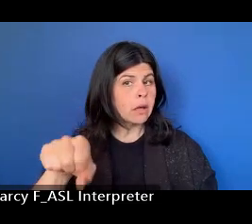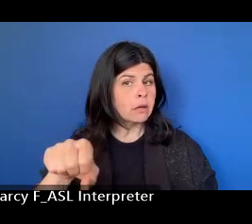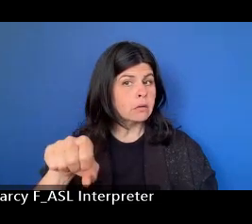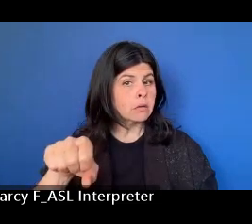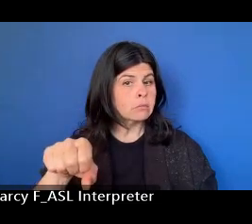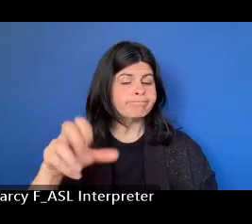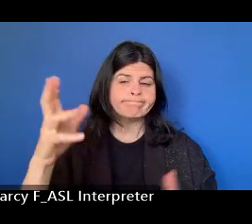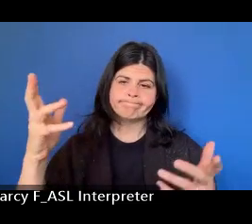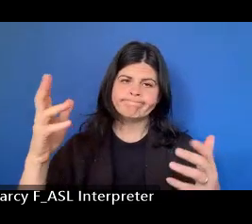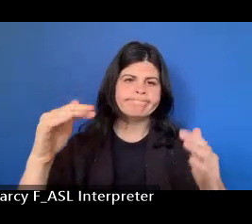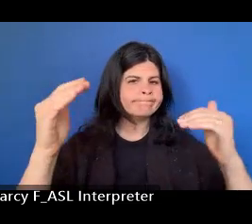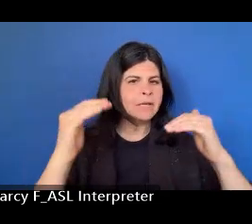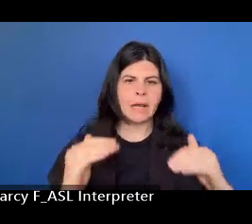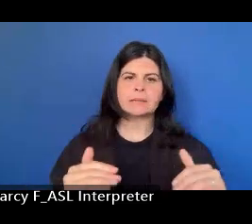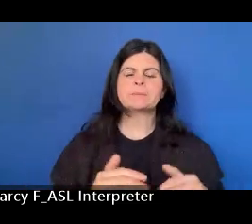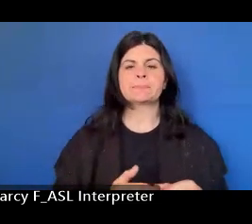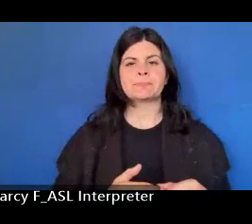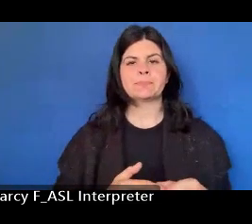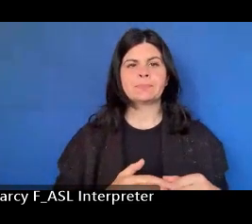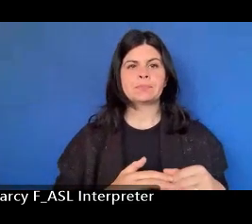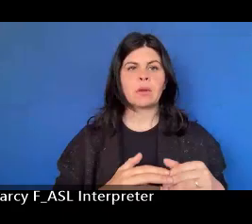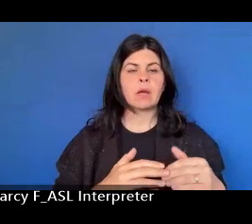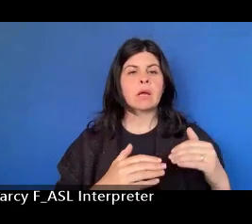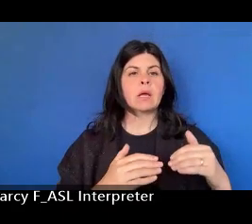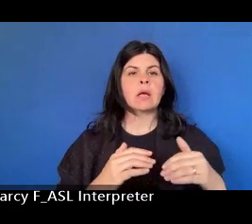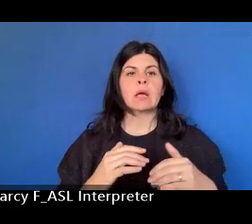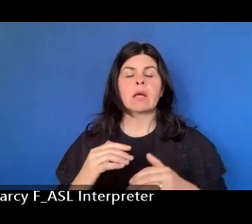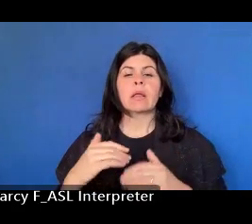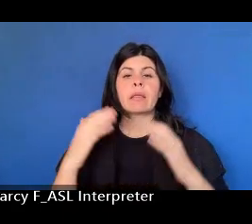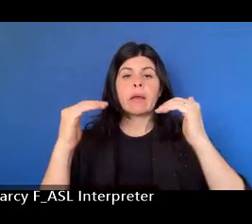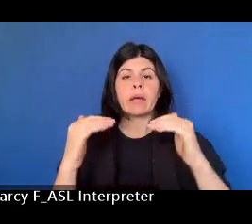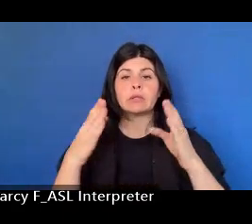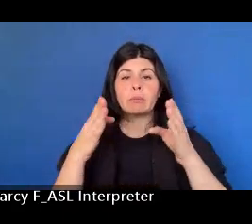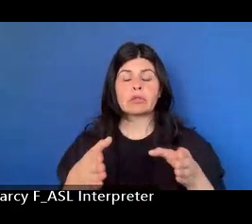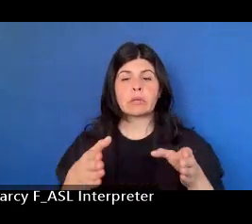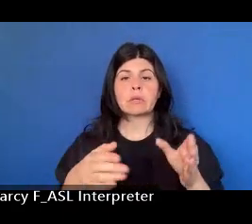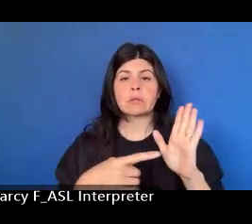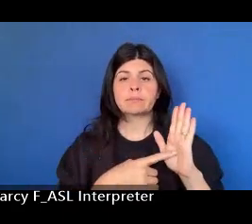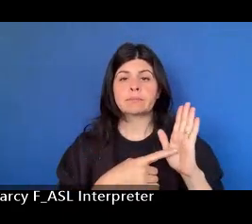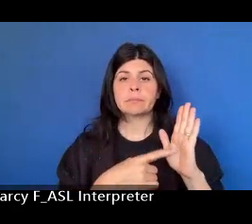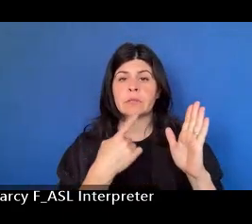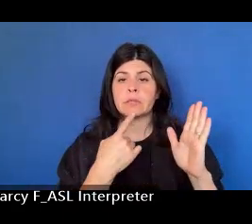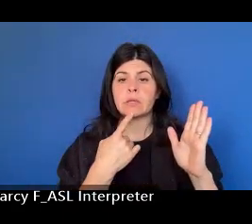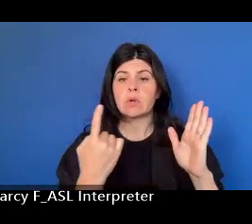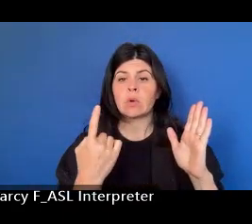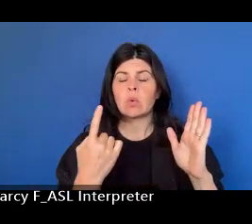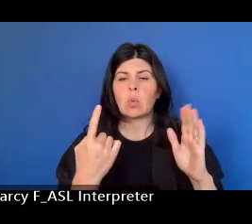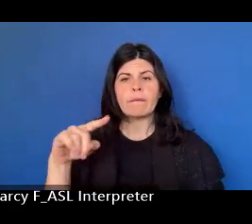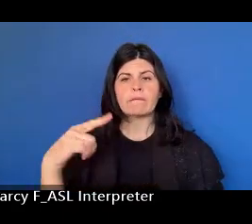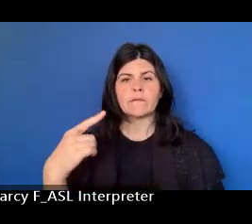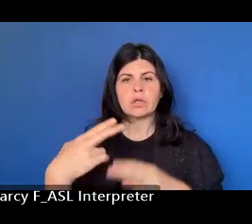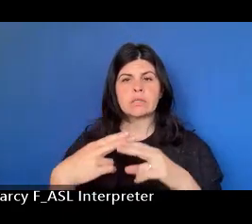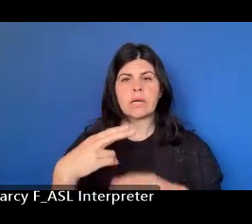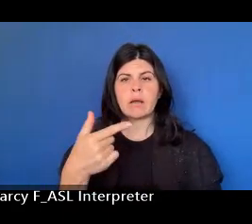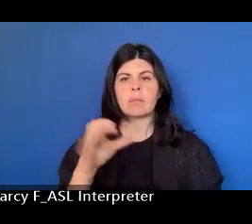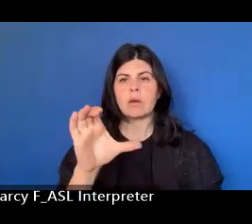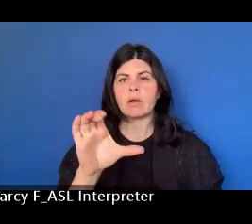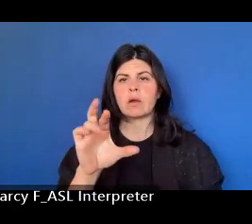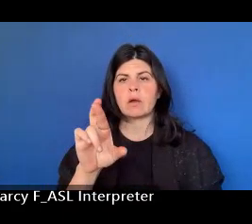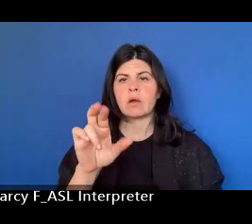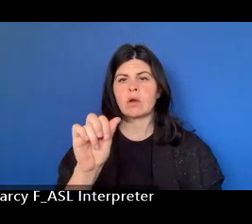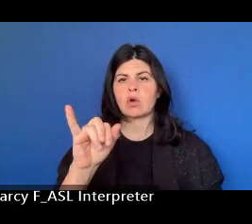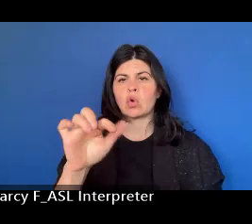All right, we're going to move to the next person. The next person I have is, I only have one first name. It's Craig. Craig, if